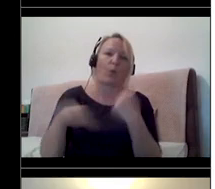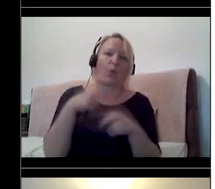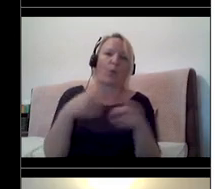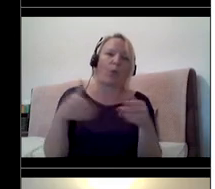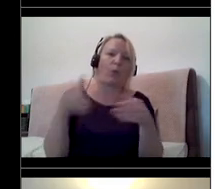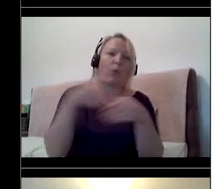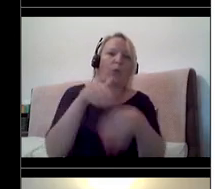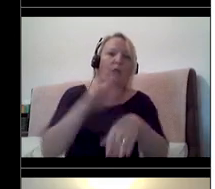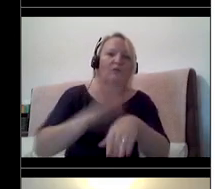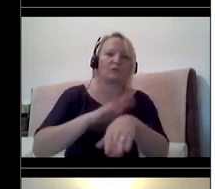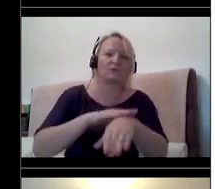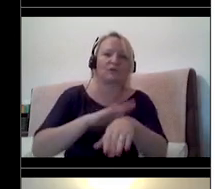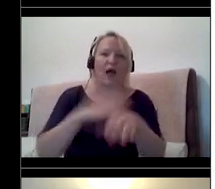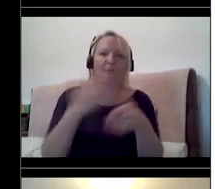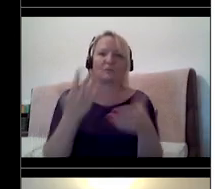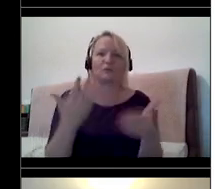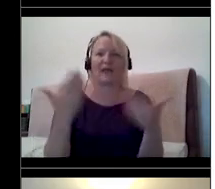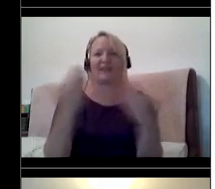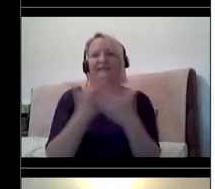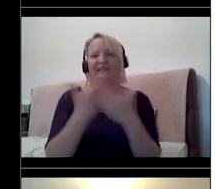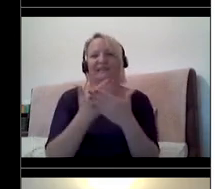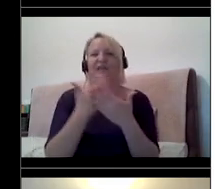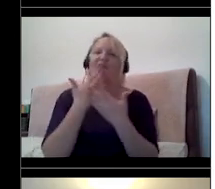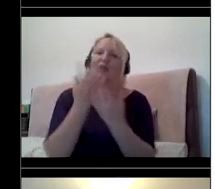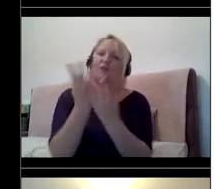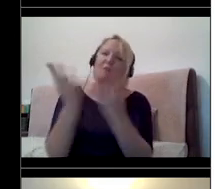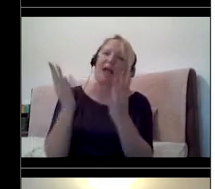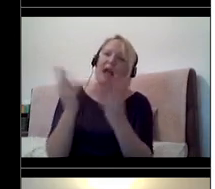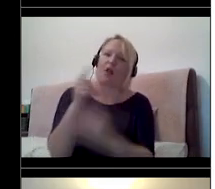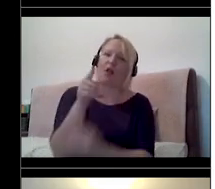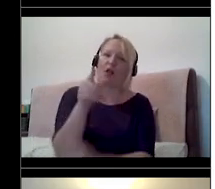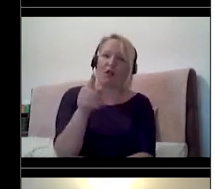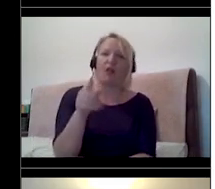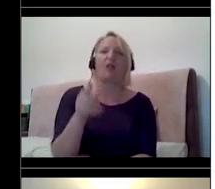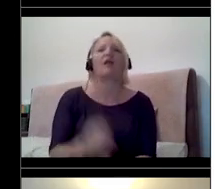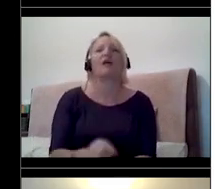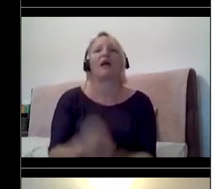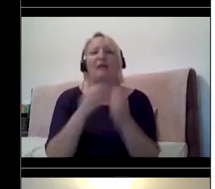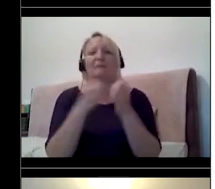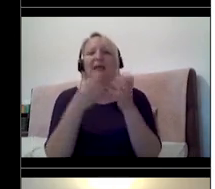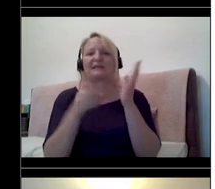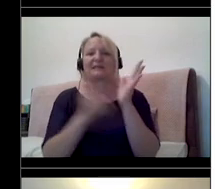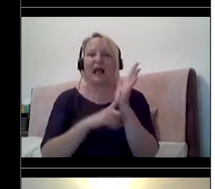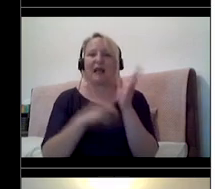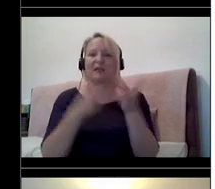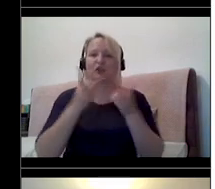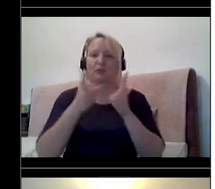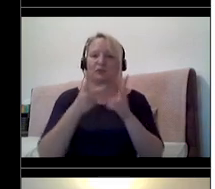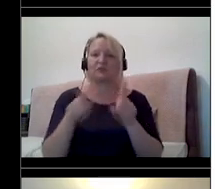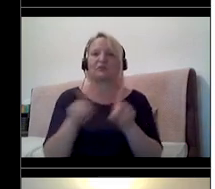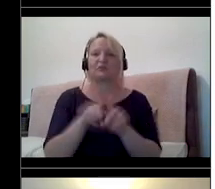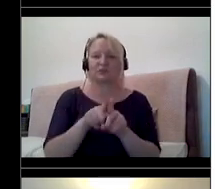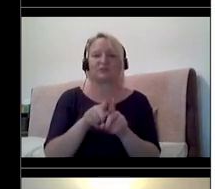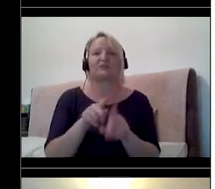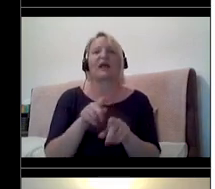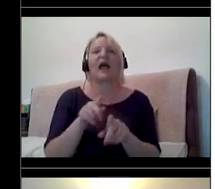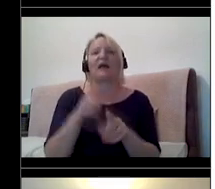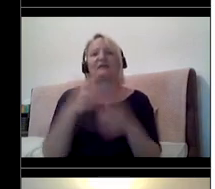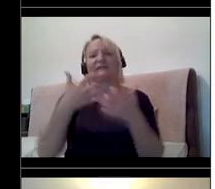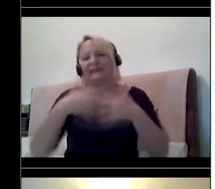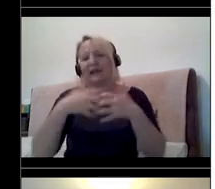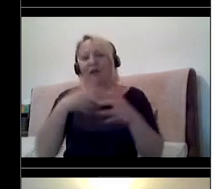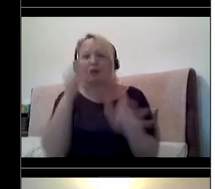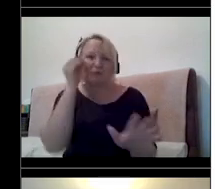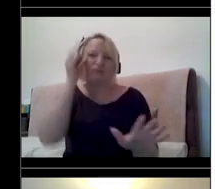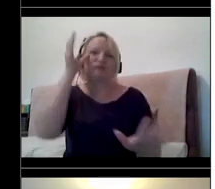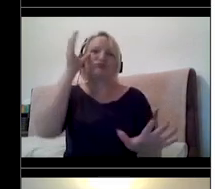evening. Thank you to my fellow panelists, our British Sign Language interpreters, and of course all the technical wizards who make it all